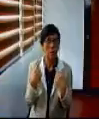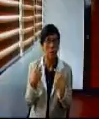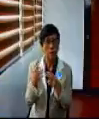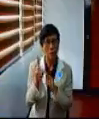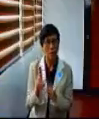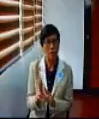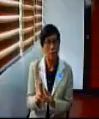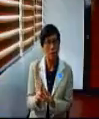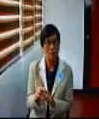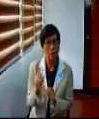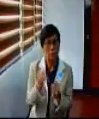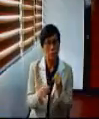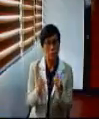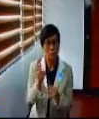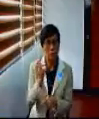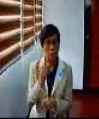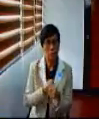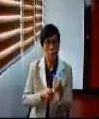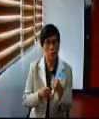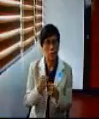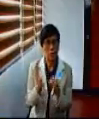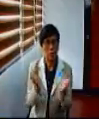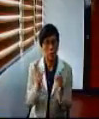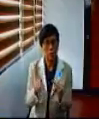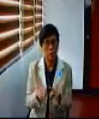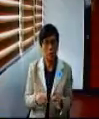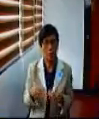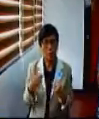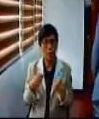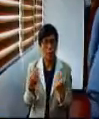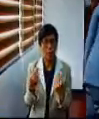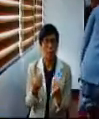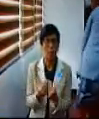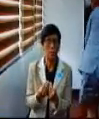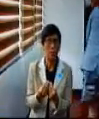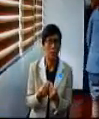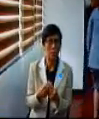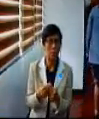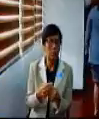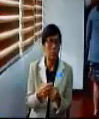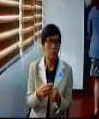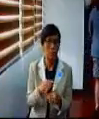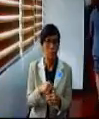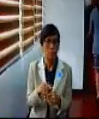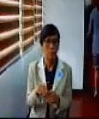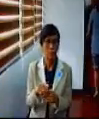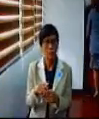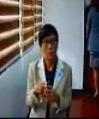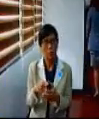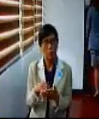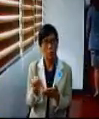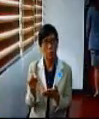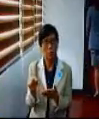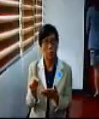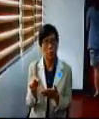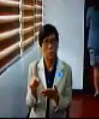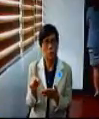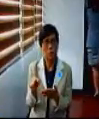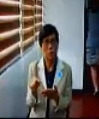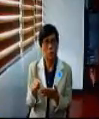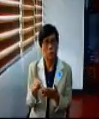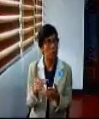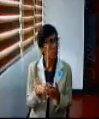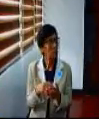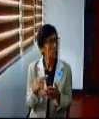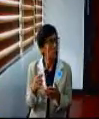last 6 years to serve as a member and for part of the time to act as its chair. This then concludes